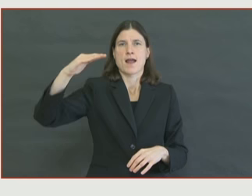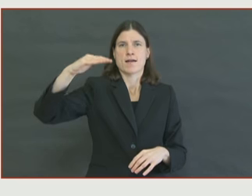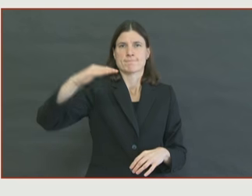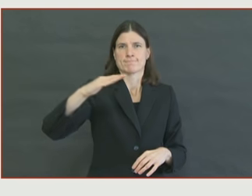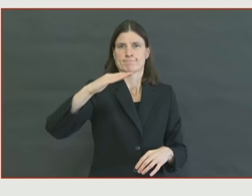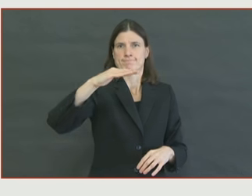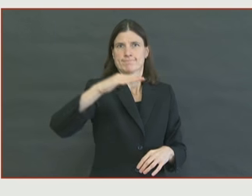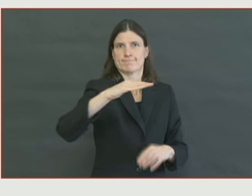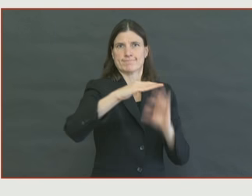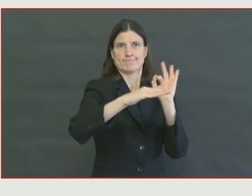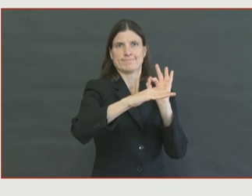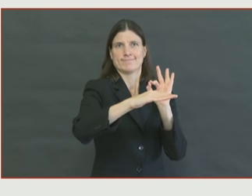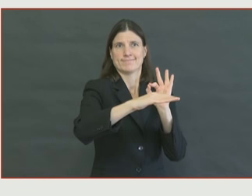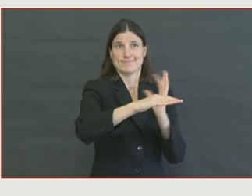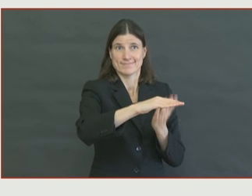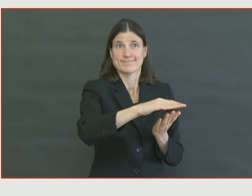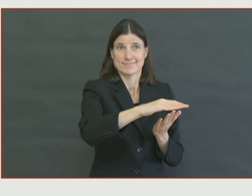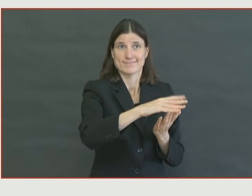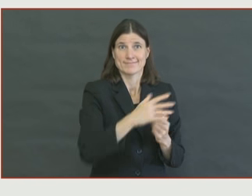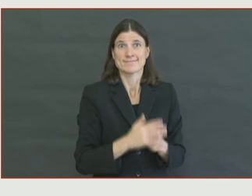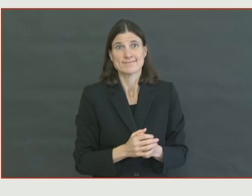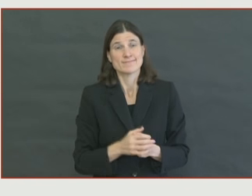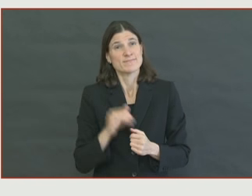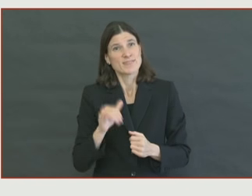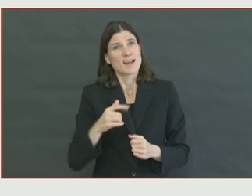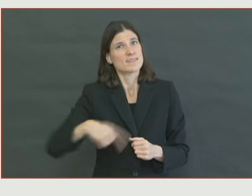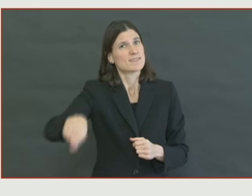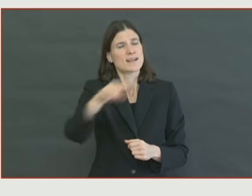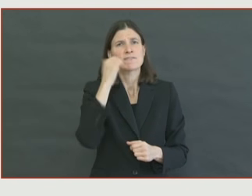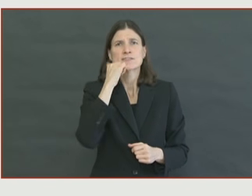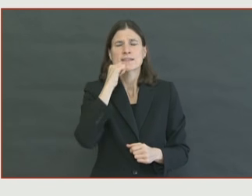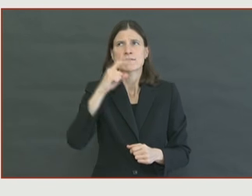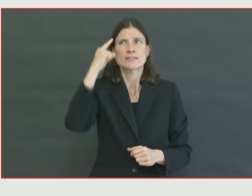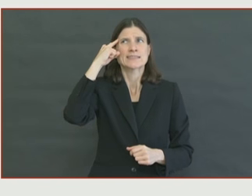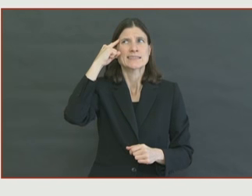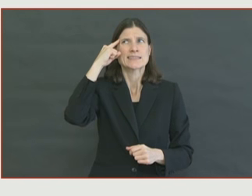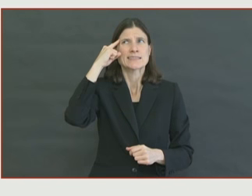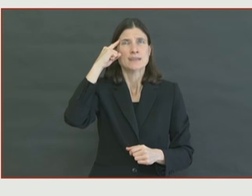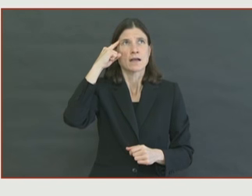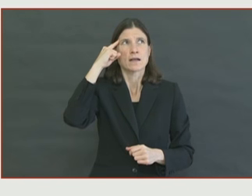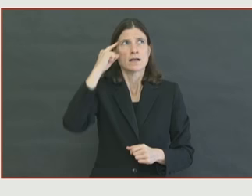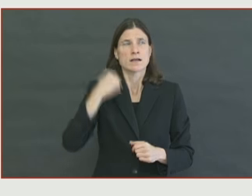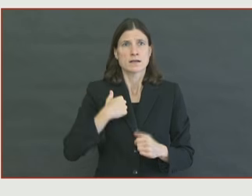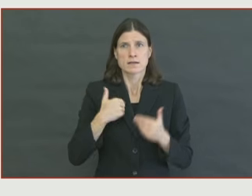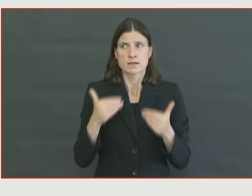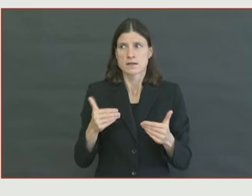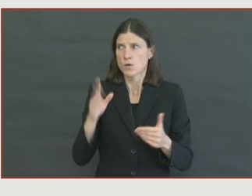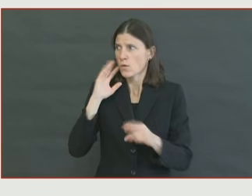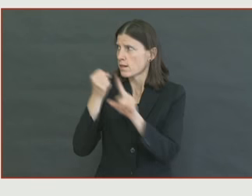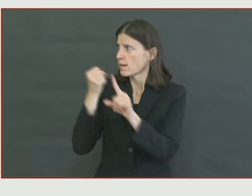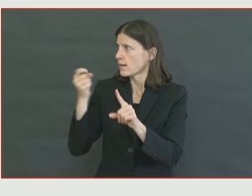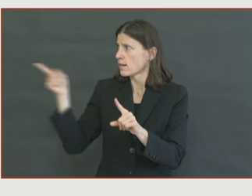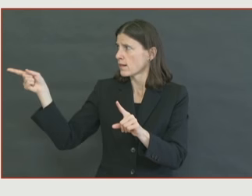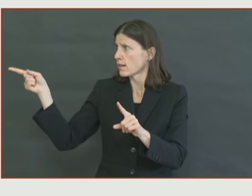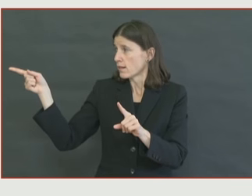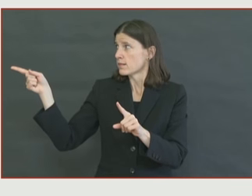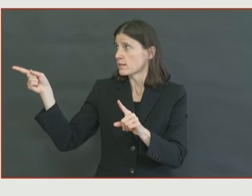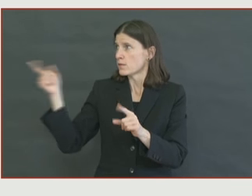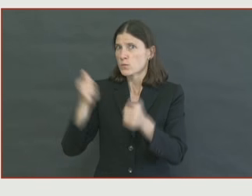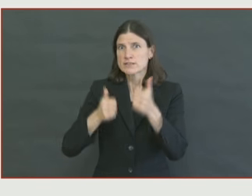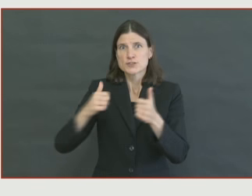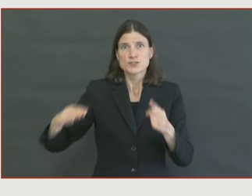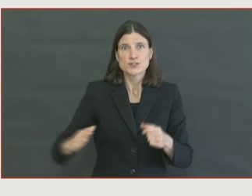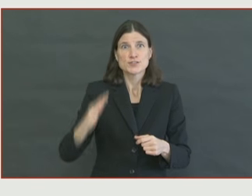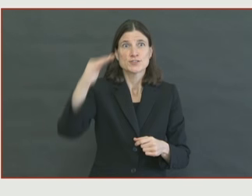be responsible each and every day. Right now, it's a beautiful day today, for